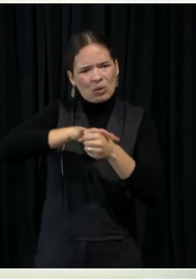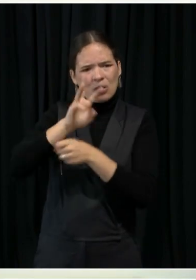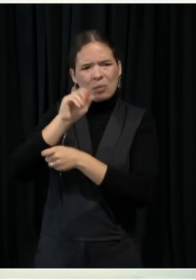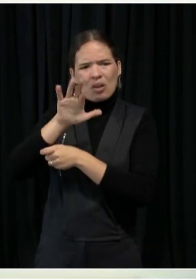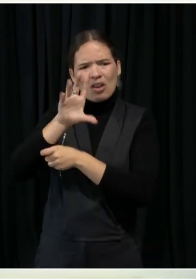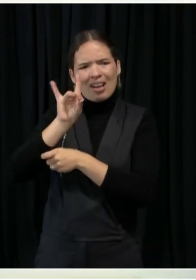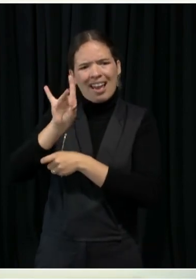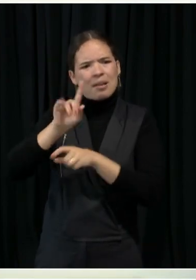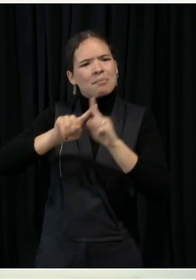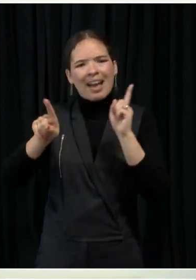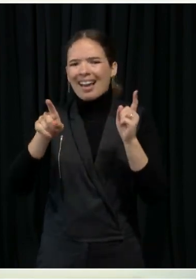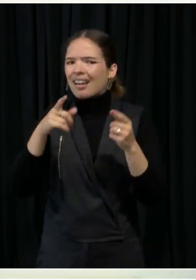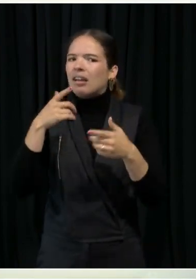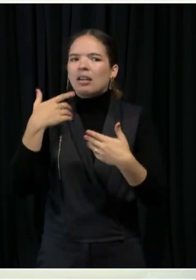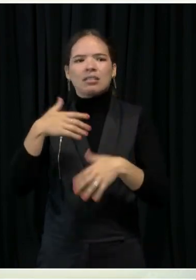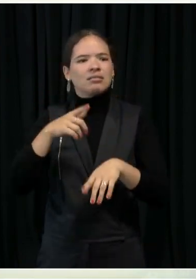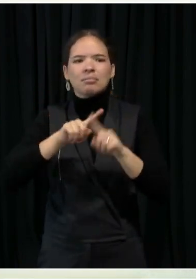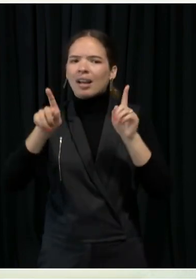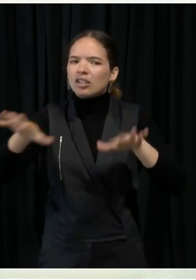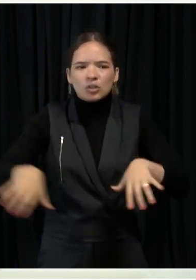get the job done.